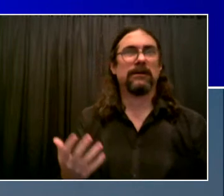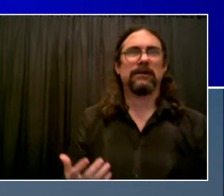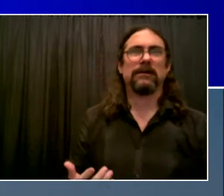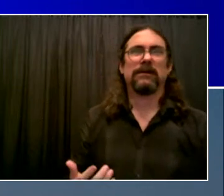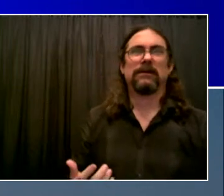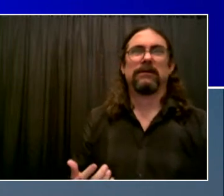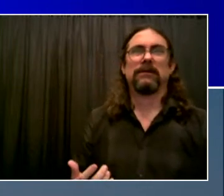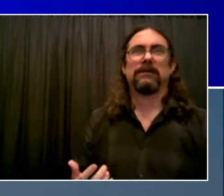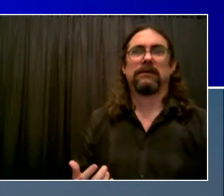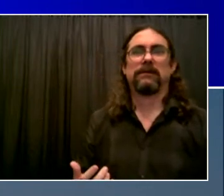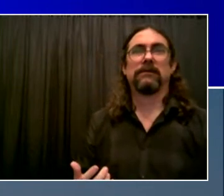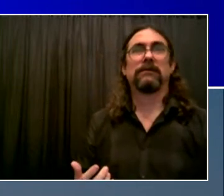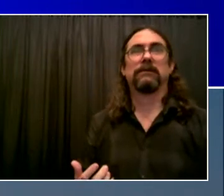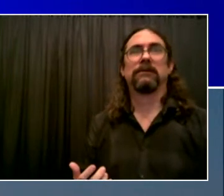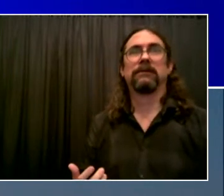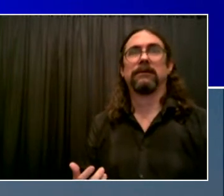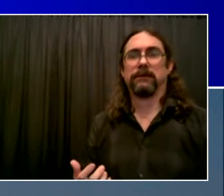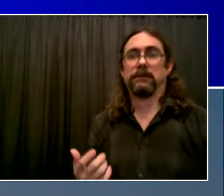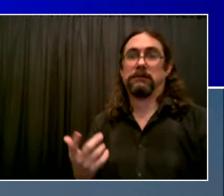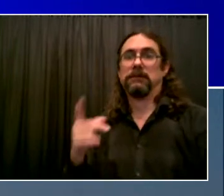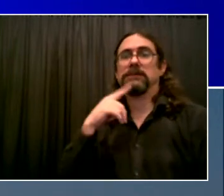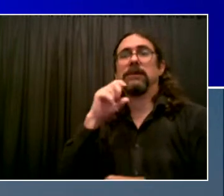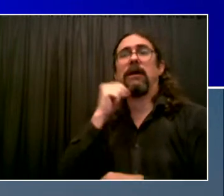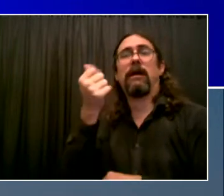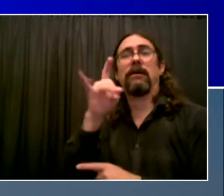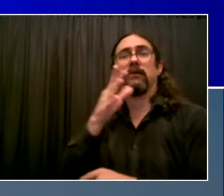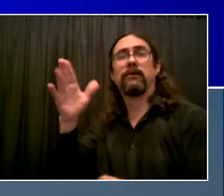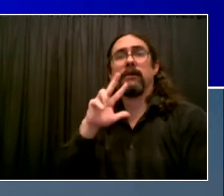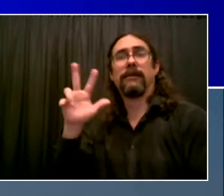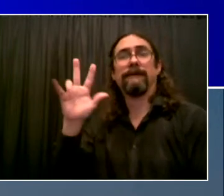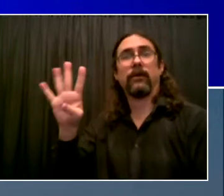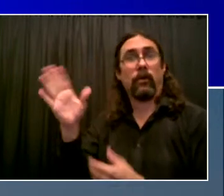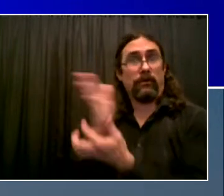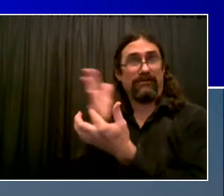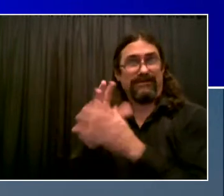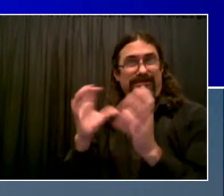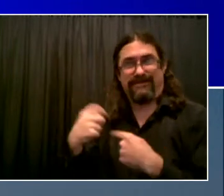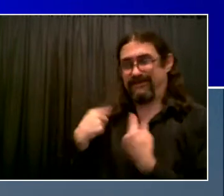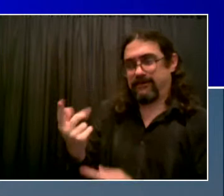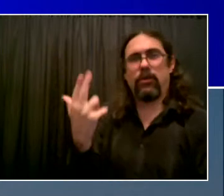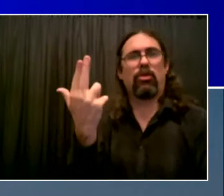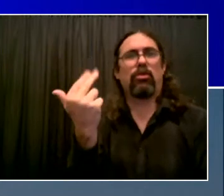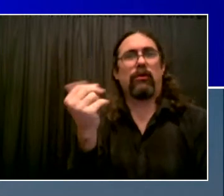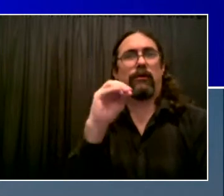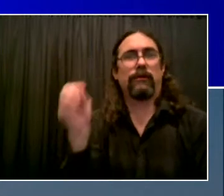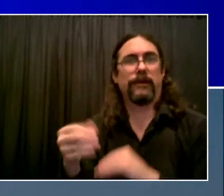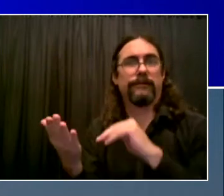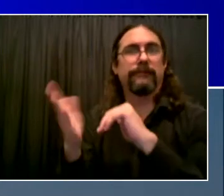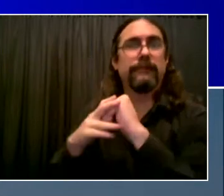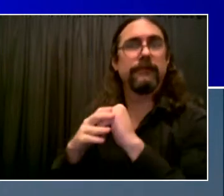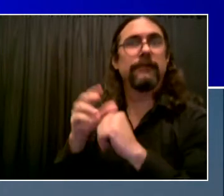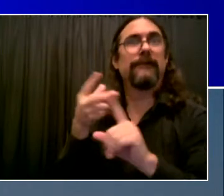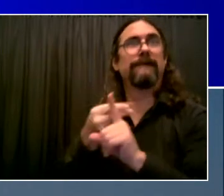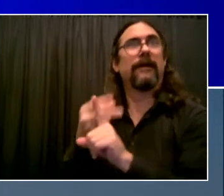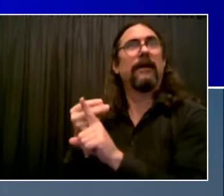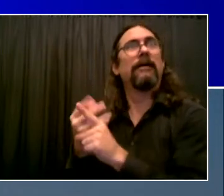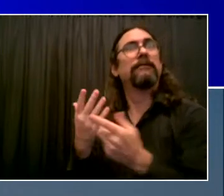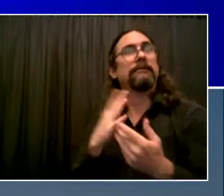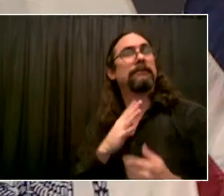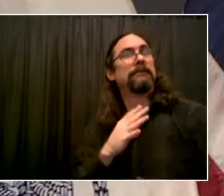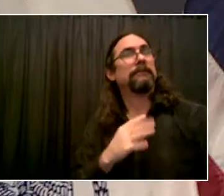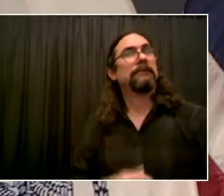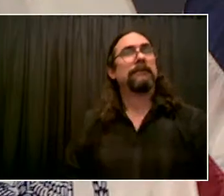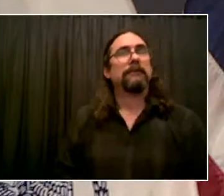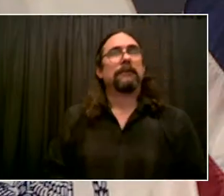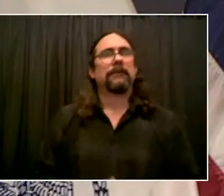this really shows us the approach. Now look, thank you to all the businesses that have worked with us. Thank you to everyone